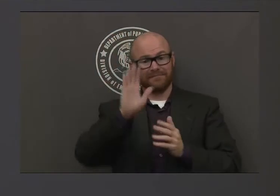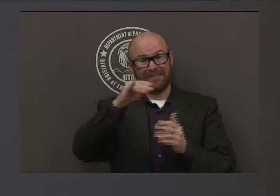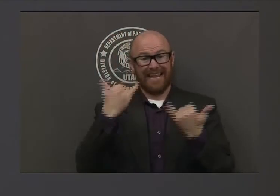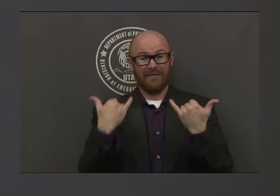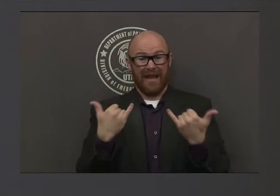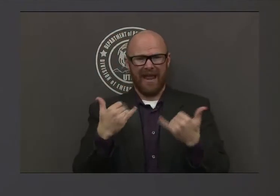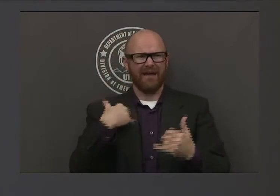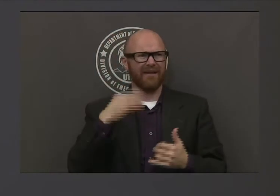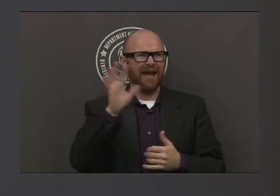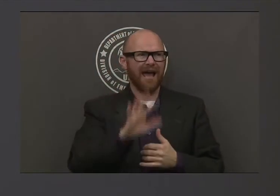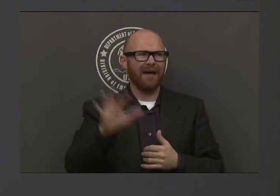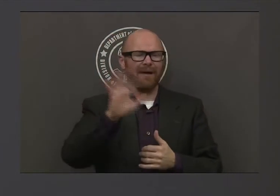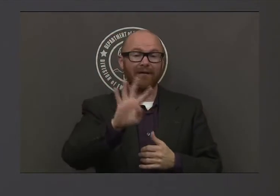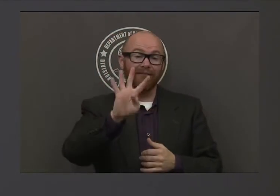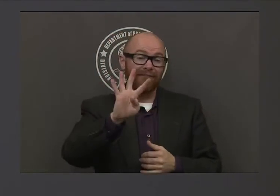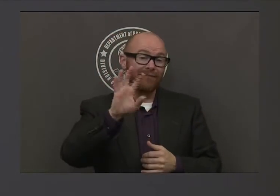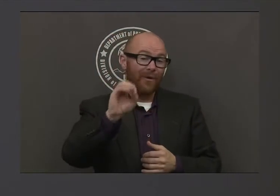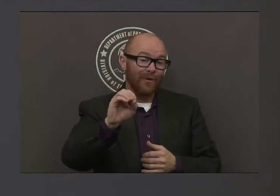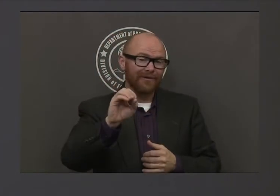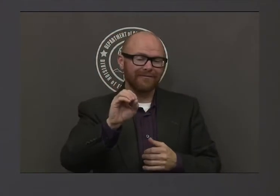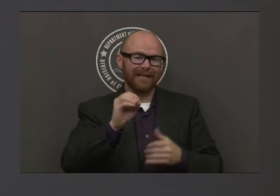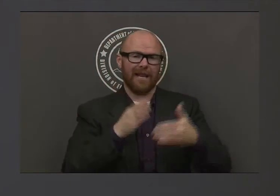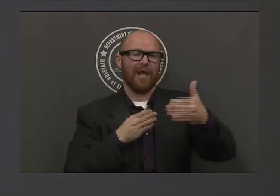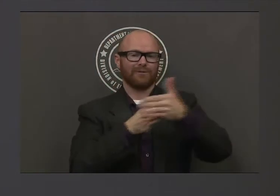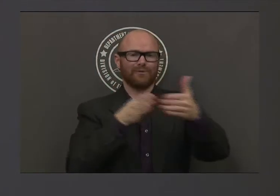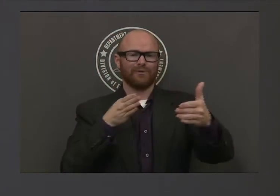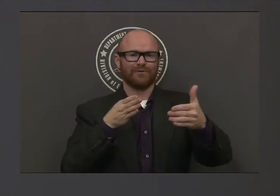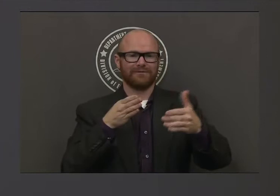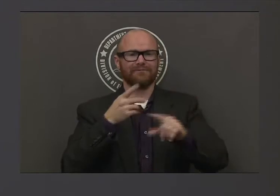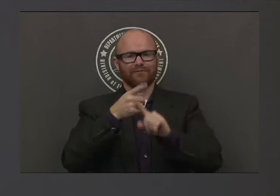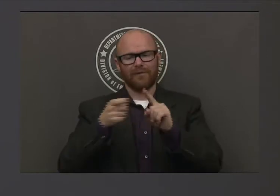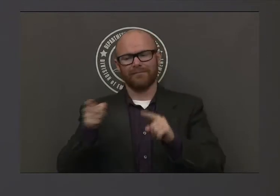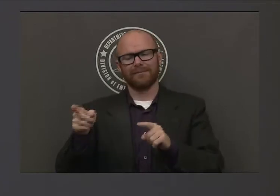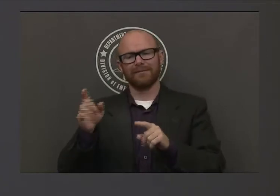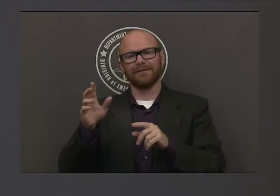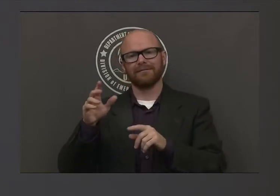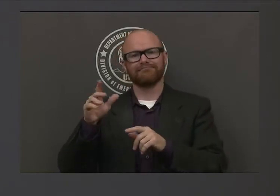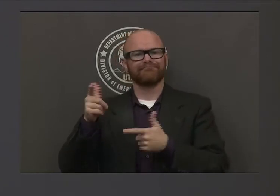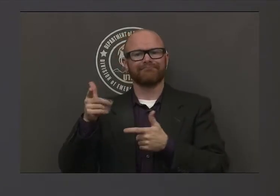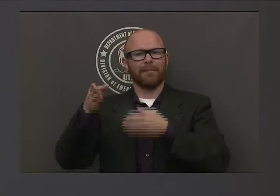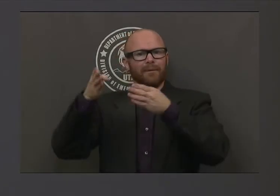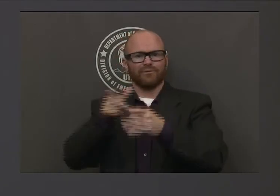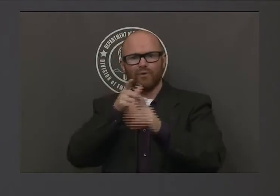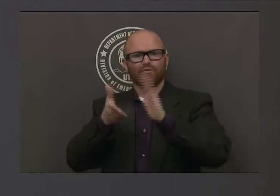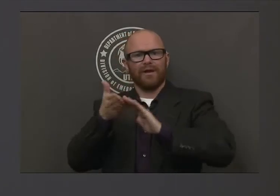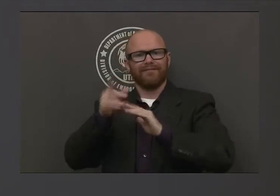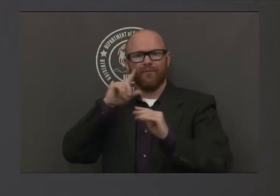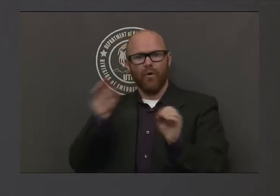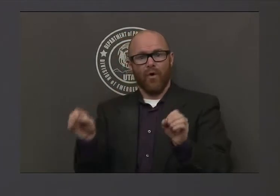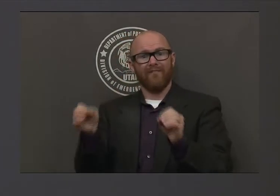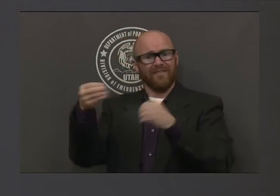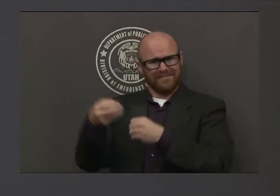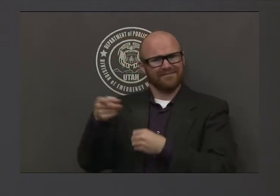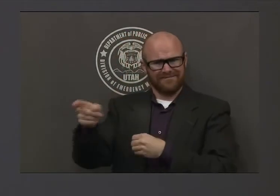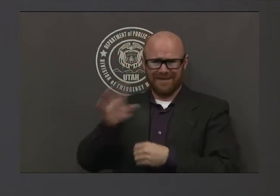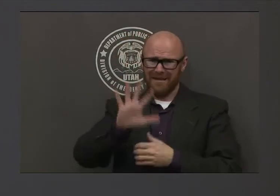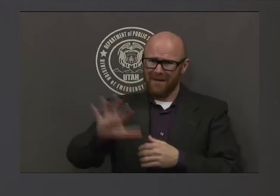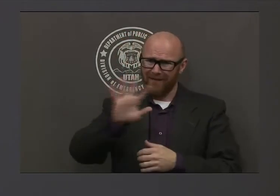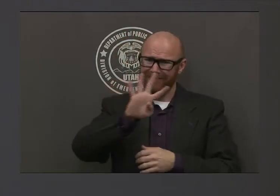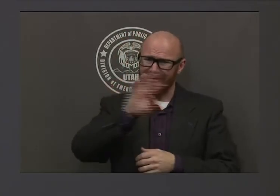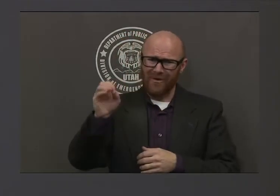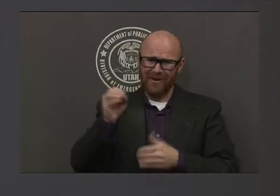or 40, I think, lawsuits going on now that the candidates avail themselves of the opportunity. I just think this may